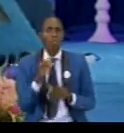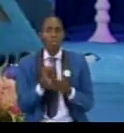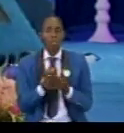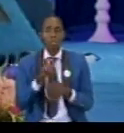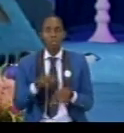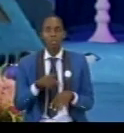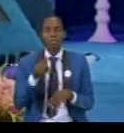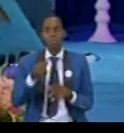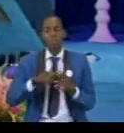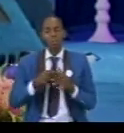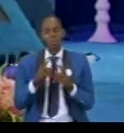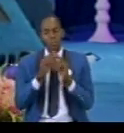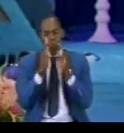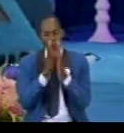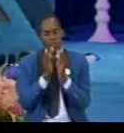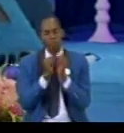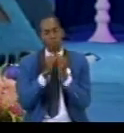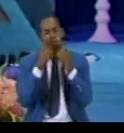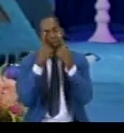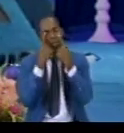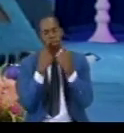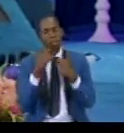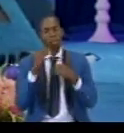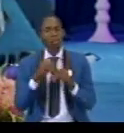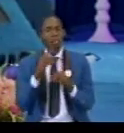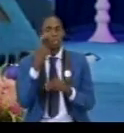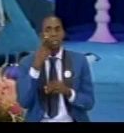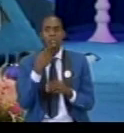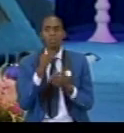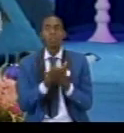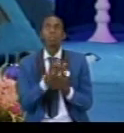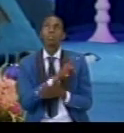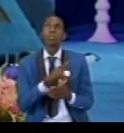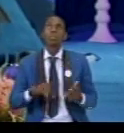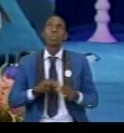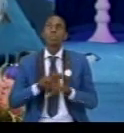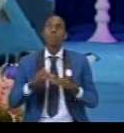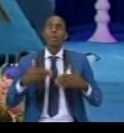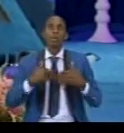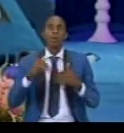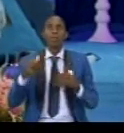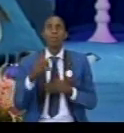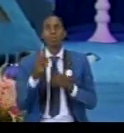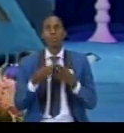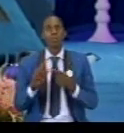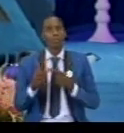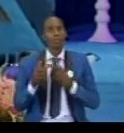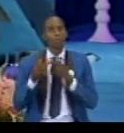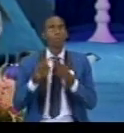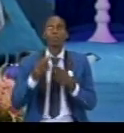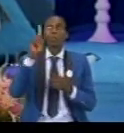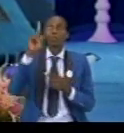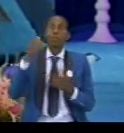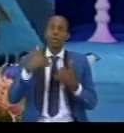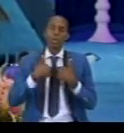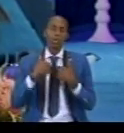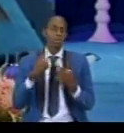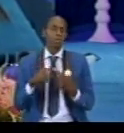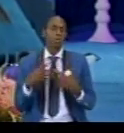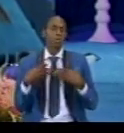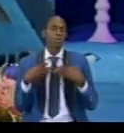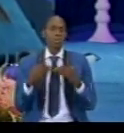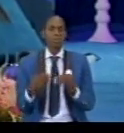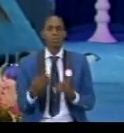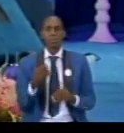with tears in my eyes. I said, God, I don't have anybody to go to again. You have to heal me. And lo and